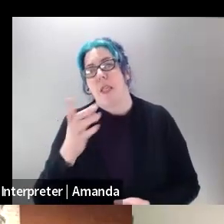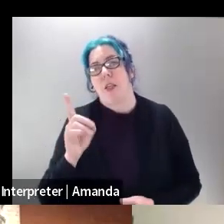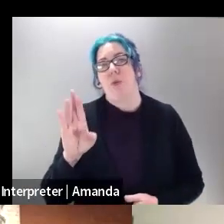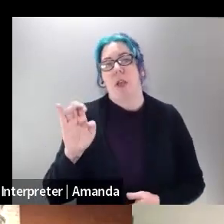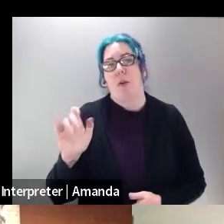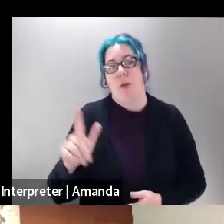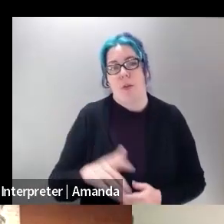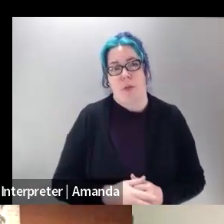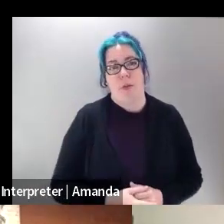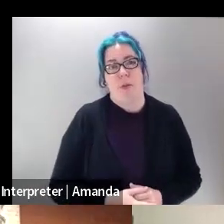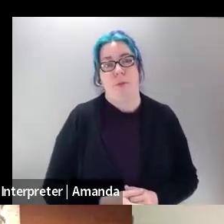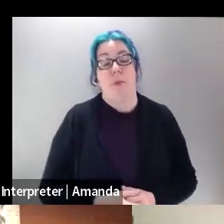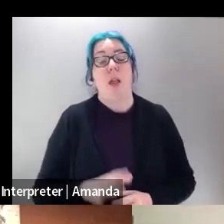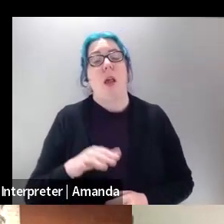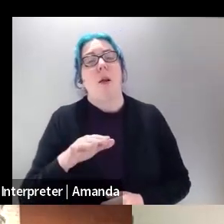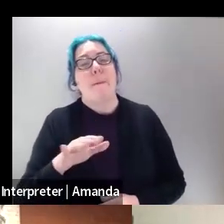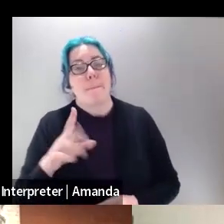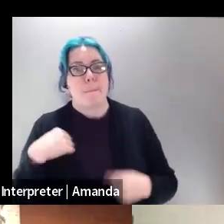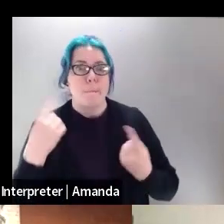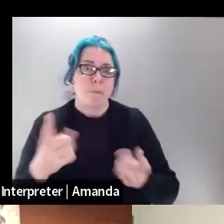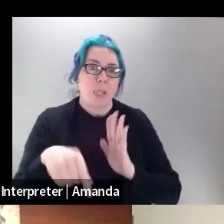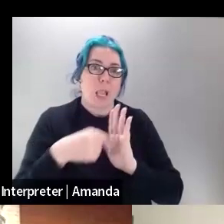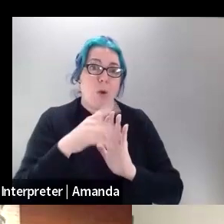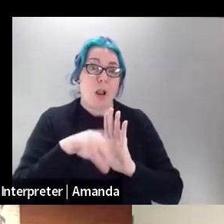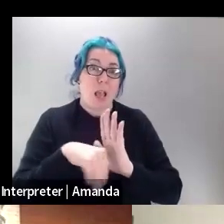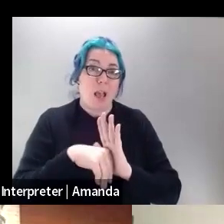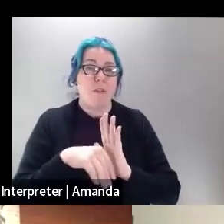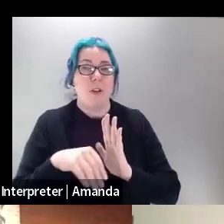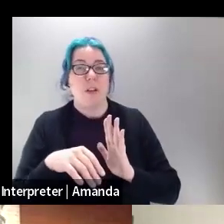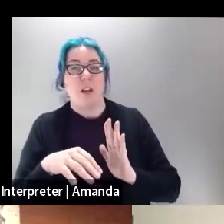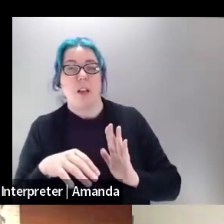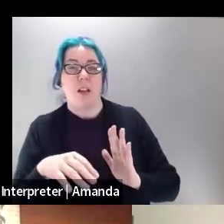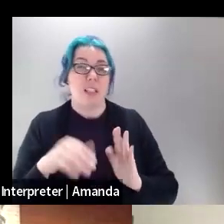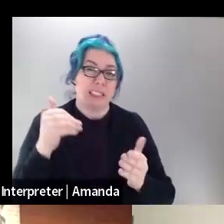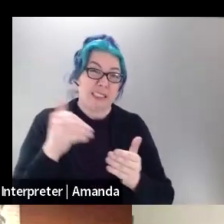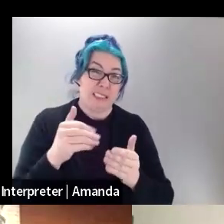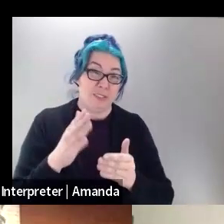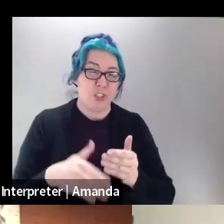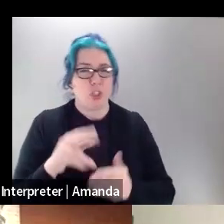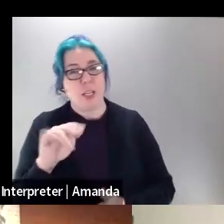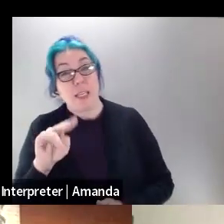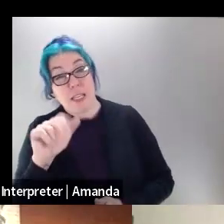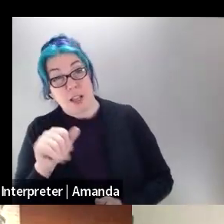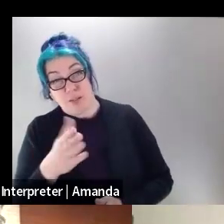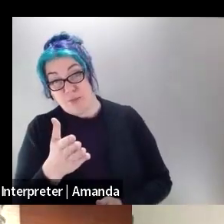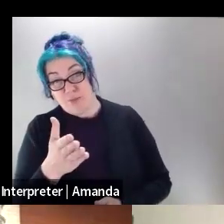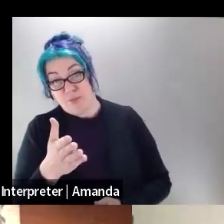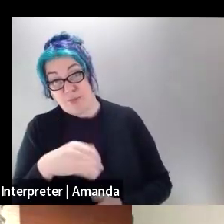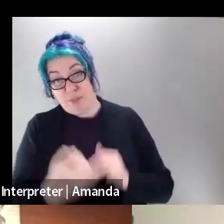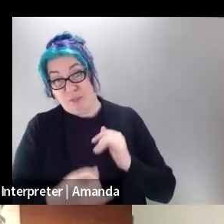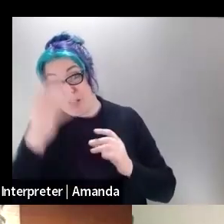I just want to invite you, Nina, to tell us what you're thinking about and what you want to share with us as we close this out.